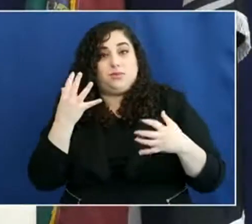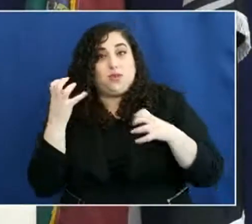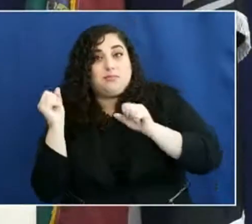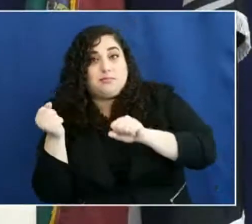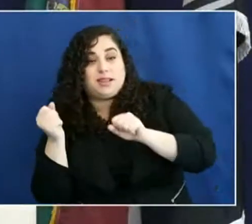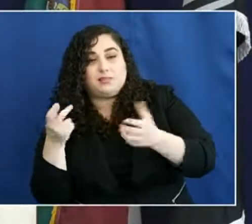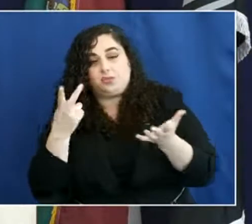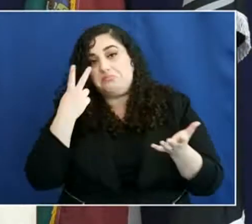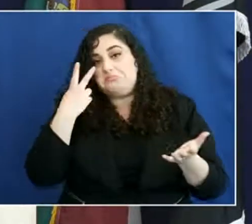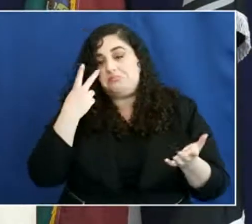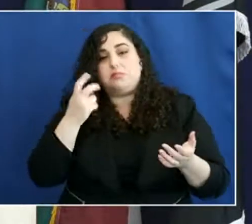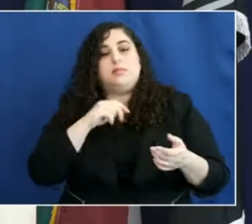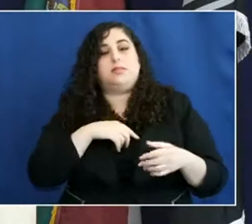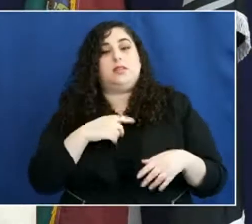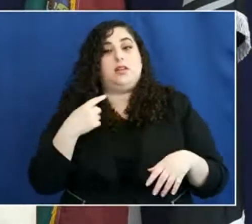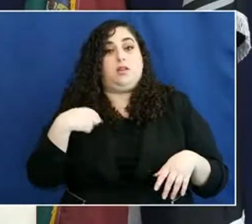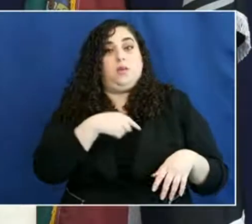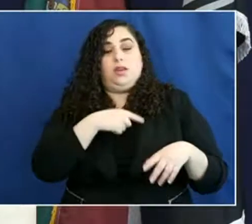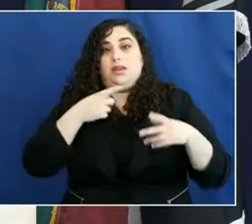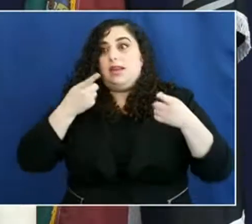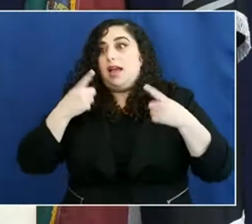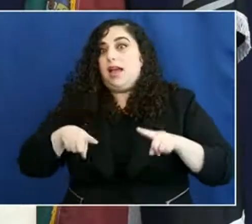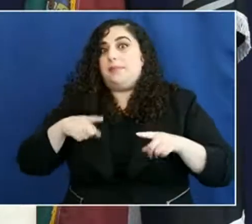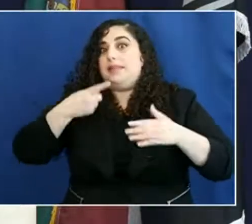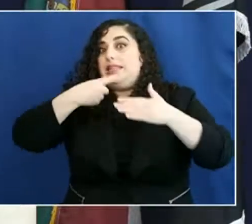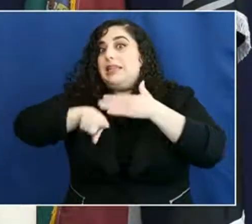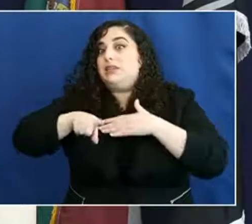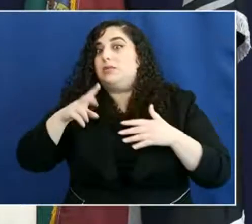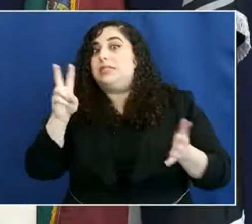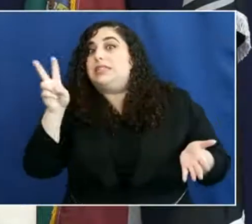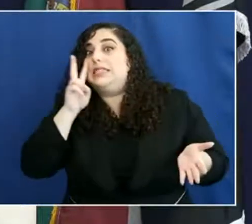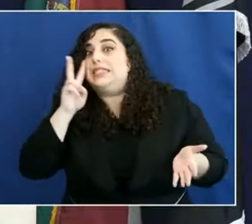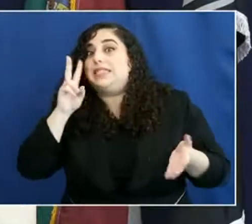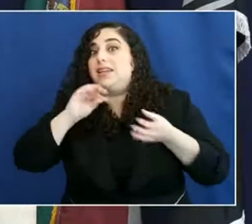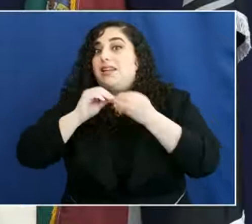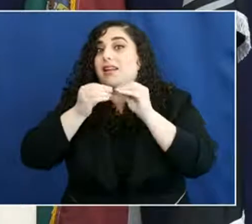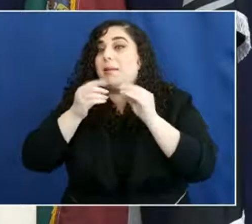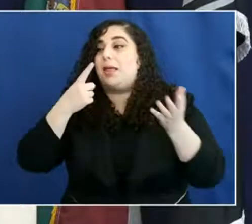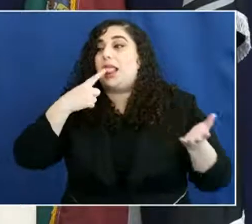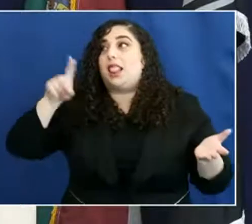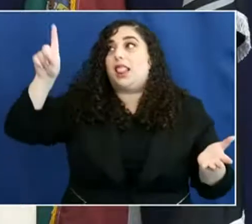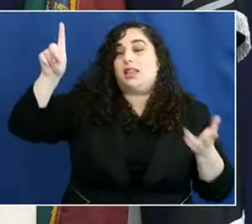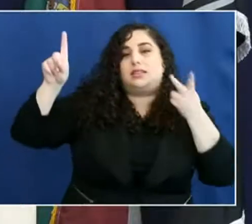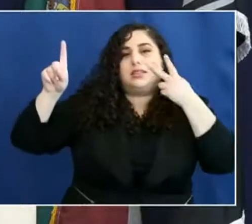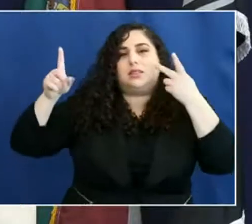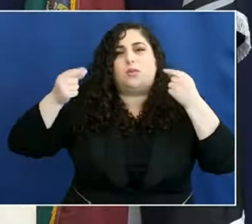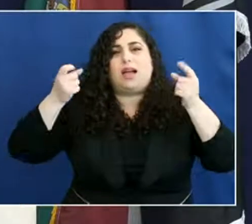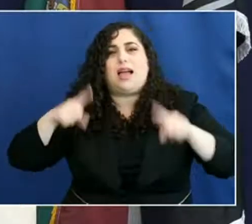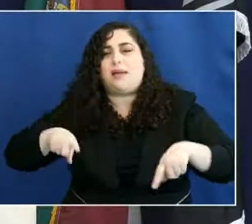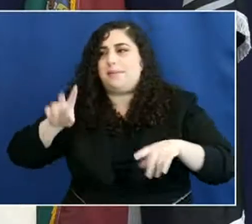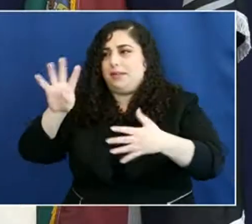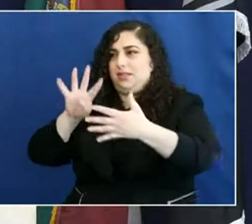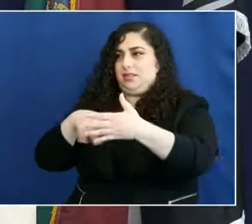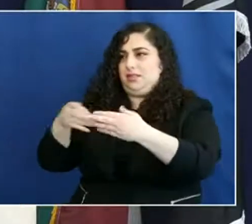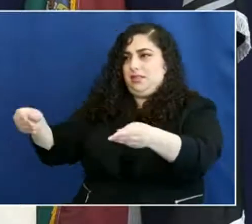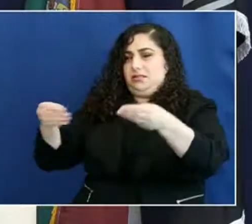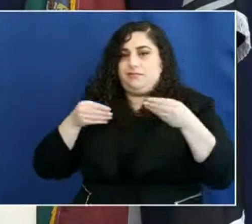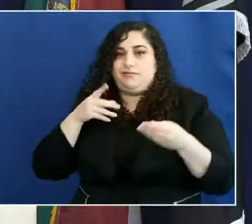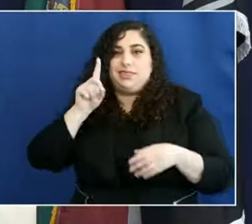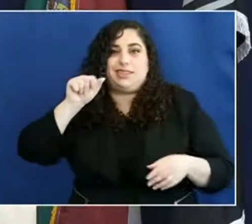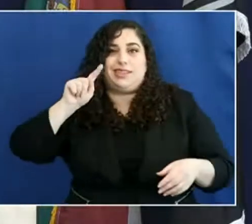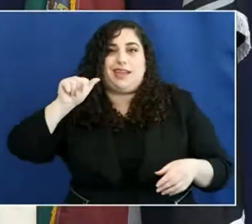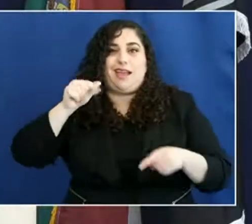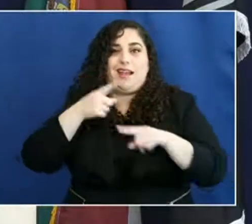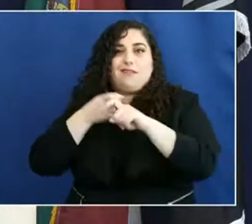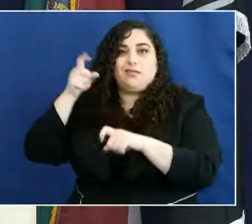this could happen as early as next week. We don't know exactly when because we don't know the pace or trajectory of statewide vaccines. With that, let me turn it